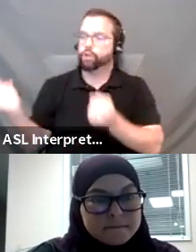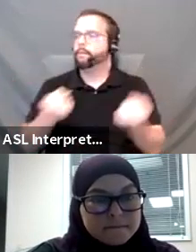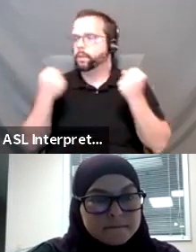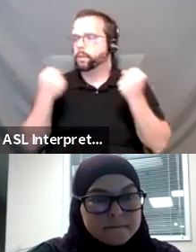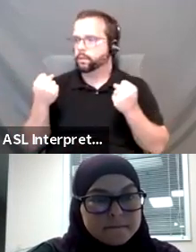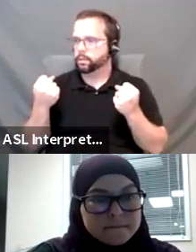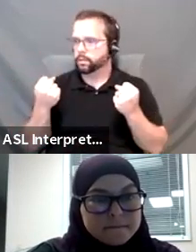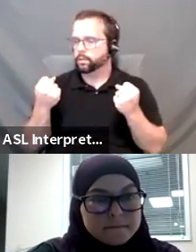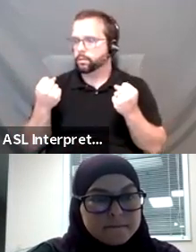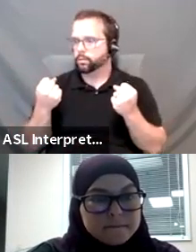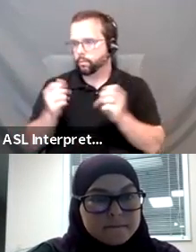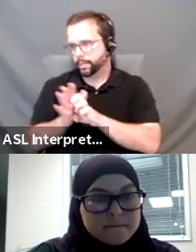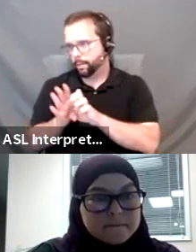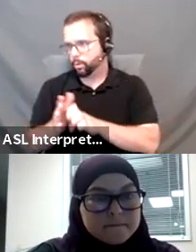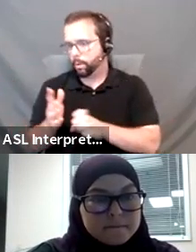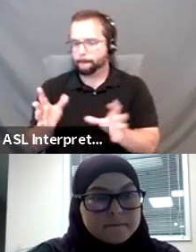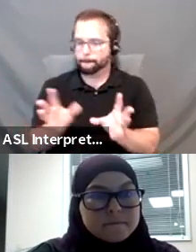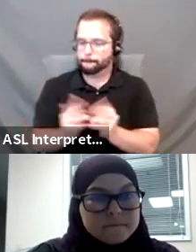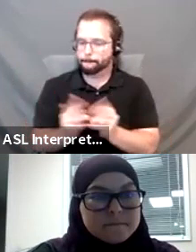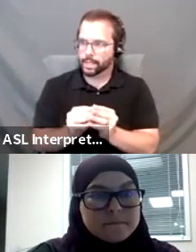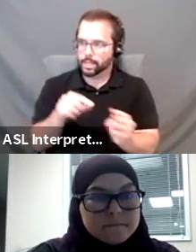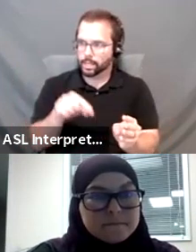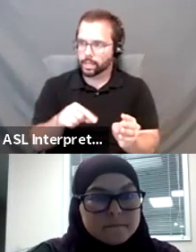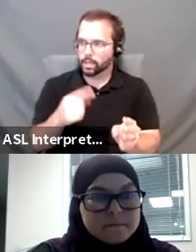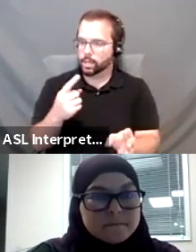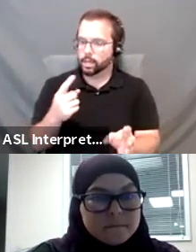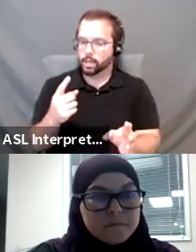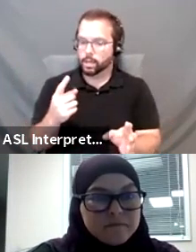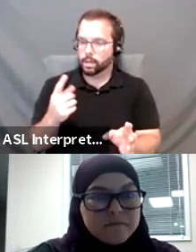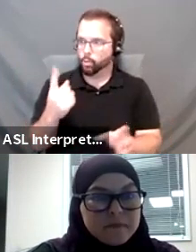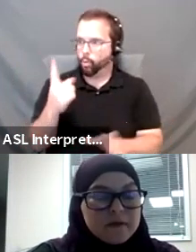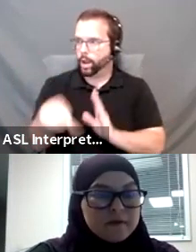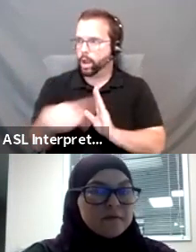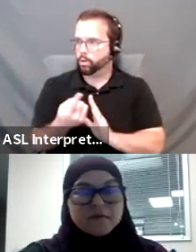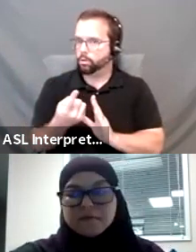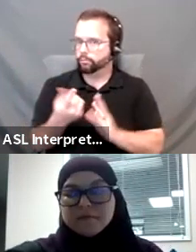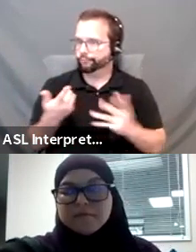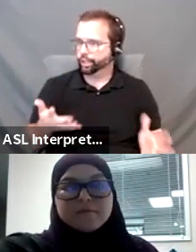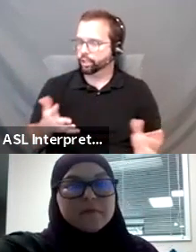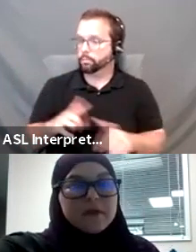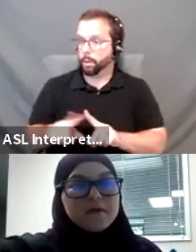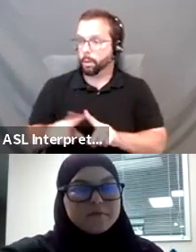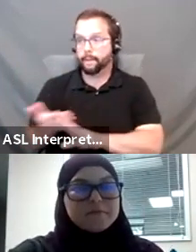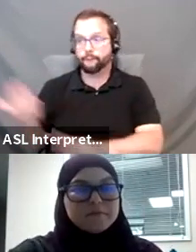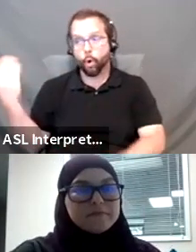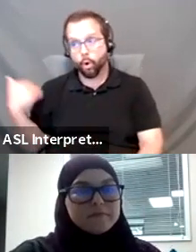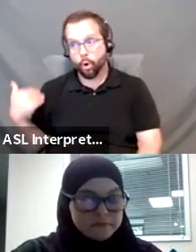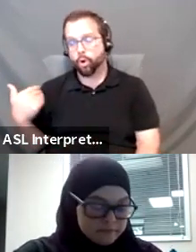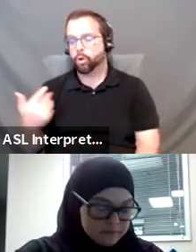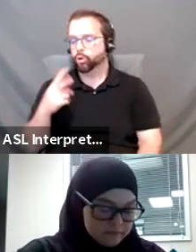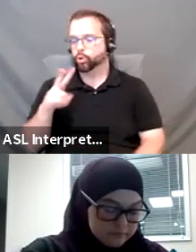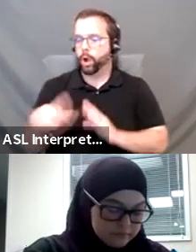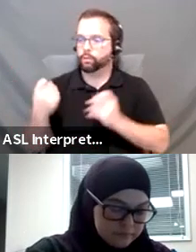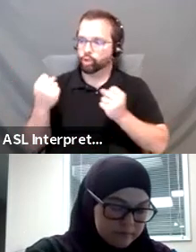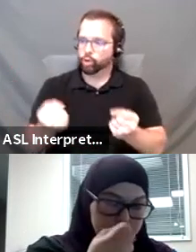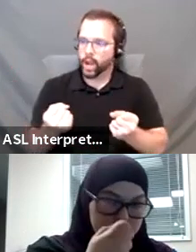hour to do a meeting, not 5 hours to do a meeting, because it takes you 2 hours to get there, an hour for the meeting, and 2 hours back.